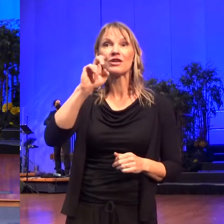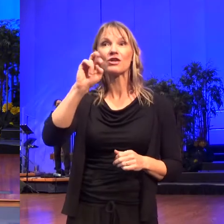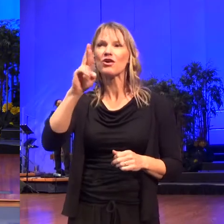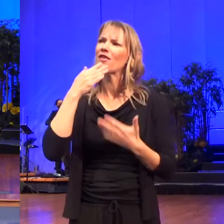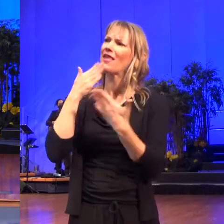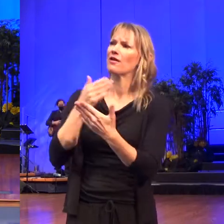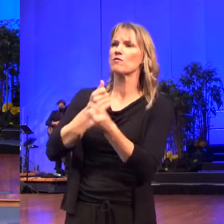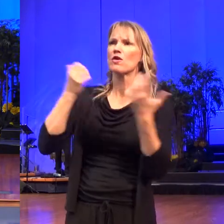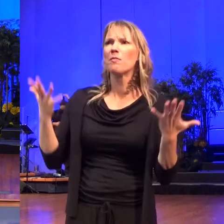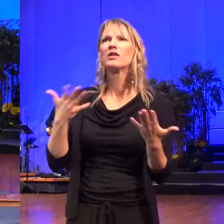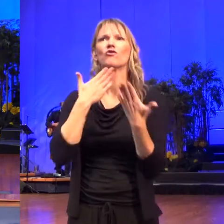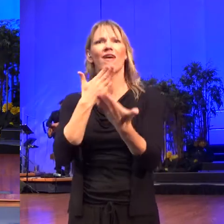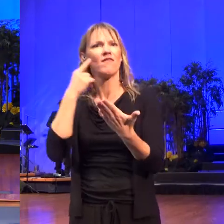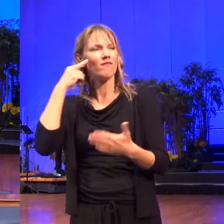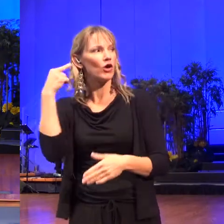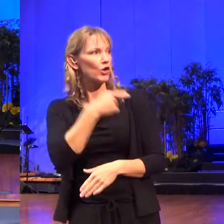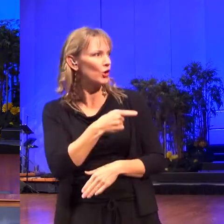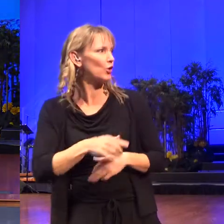Thank you.